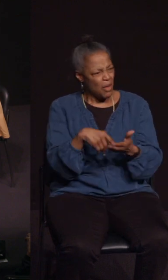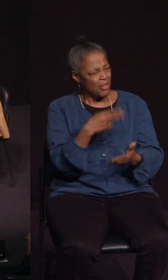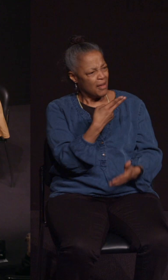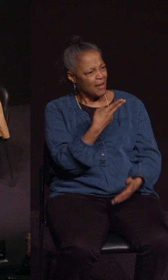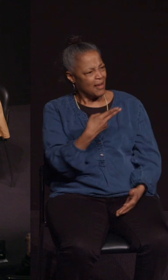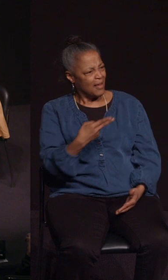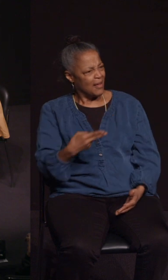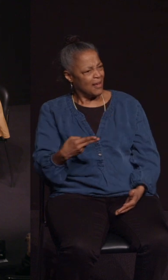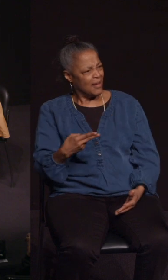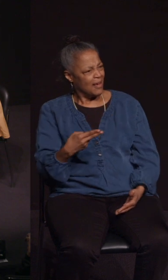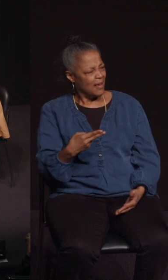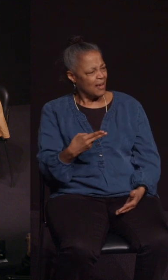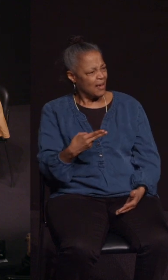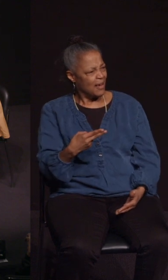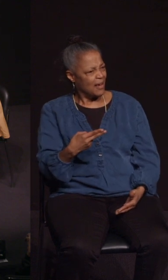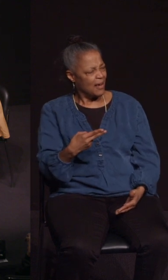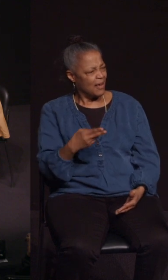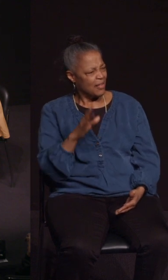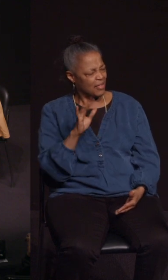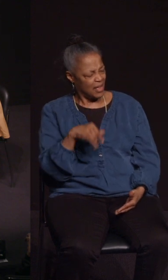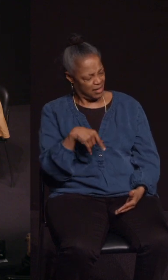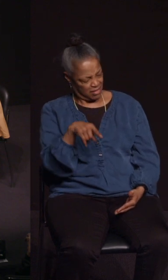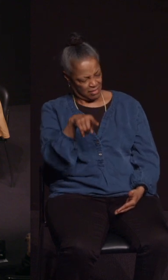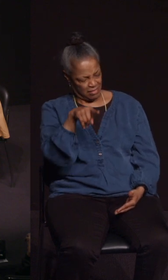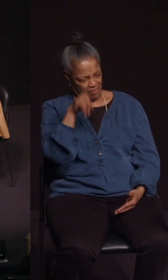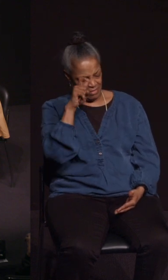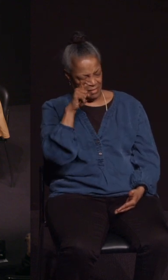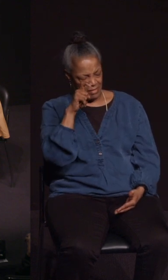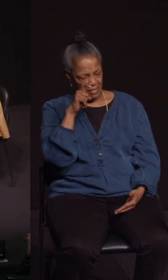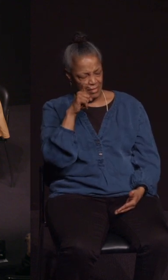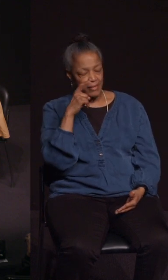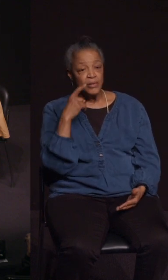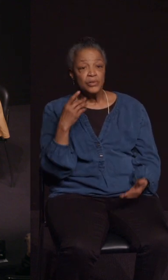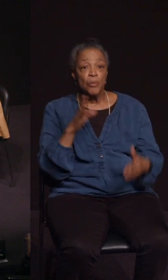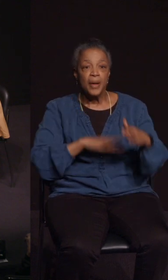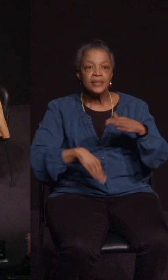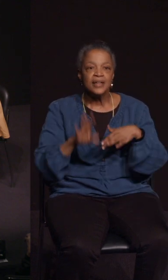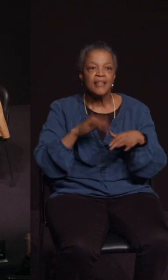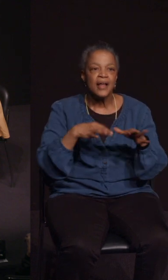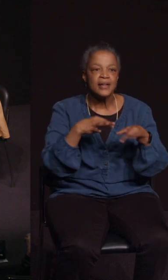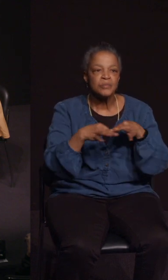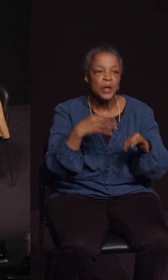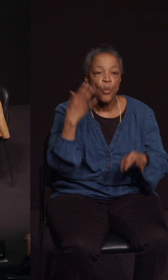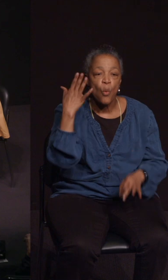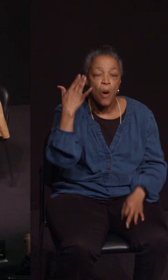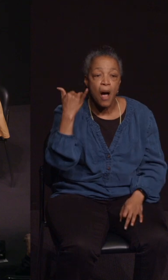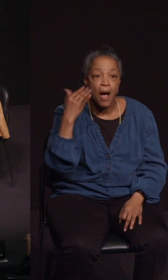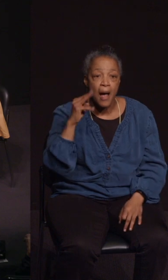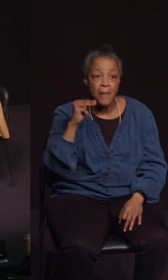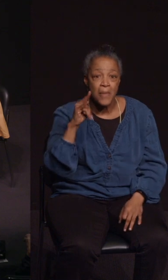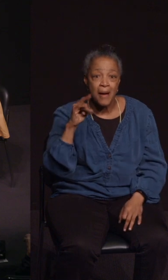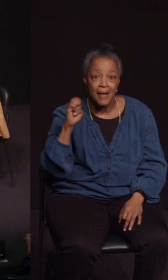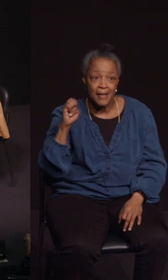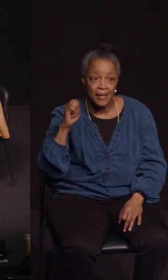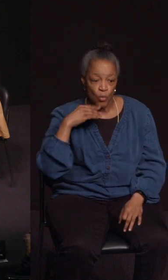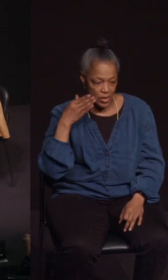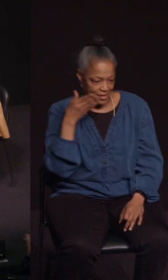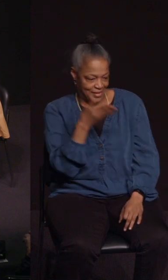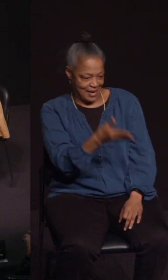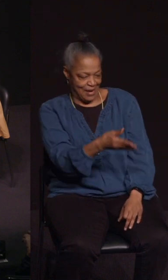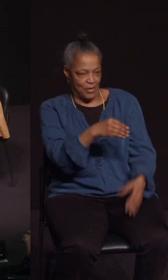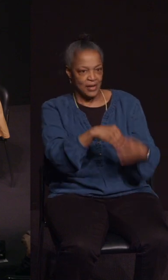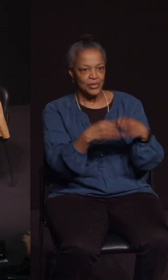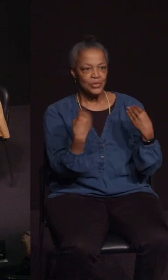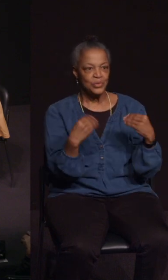like a jewel, though. You know, so it basically explained why Mike was there,